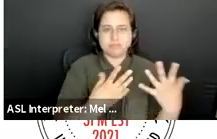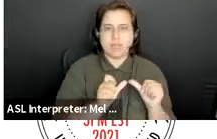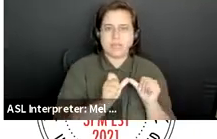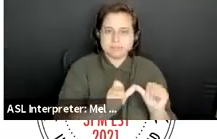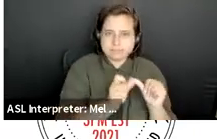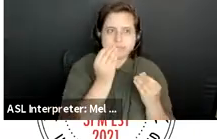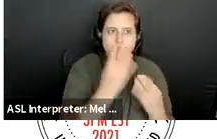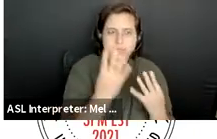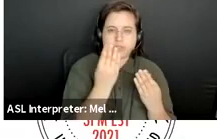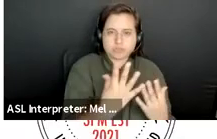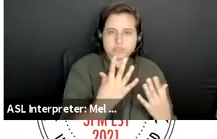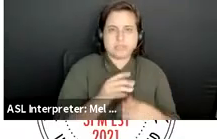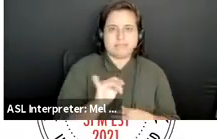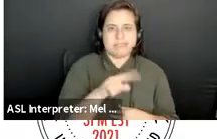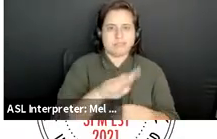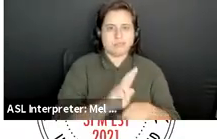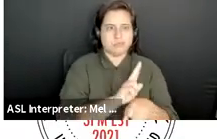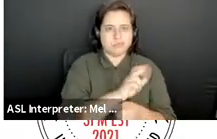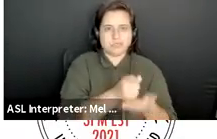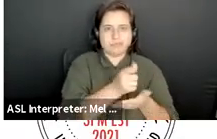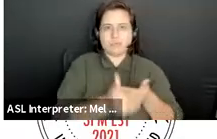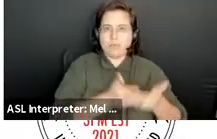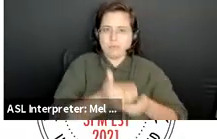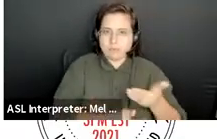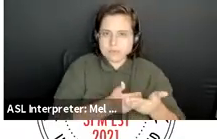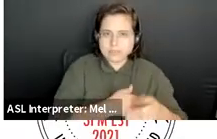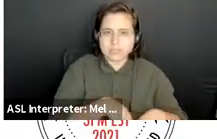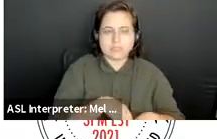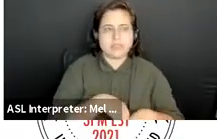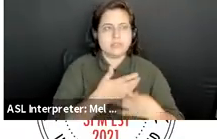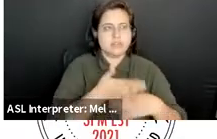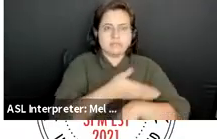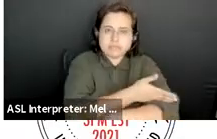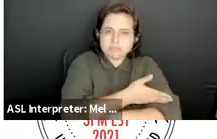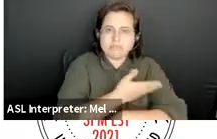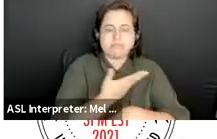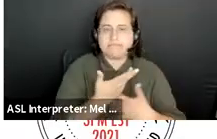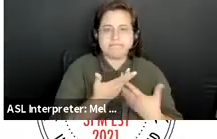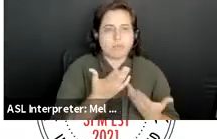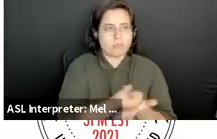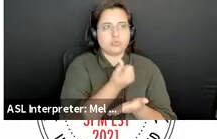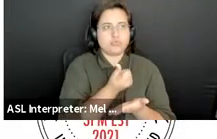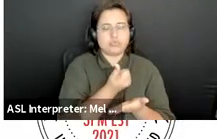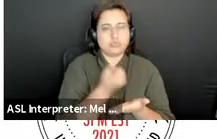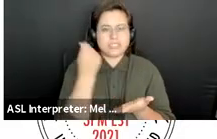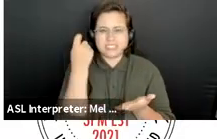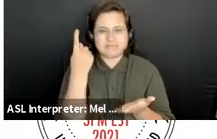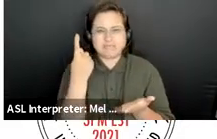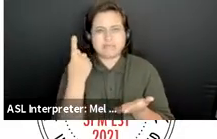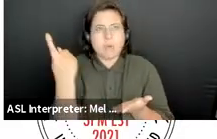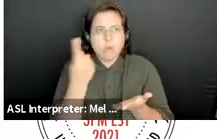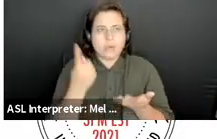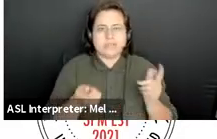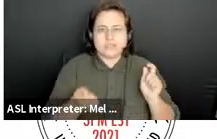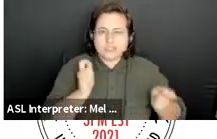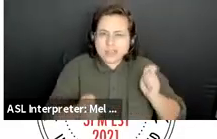information to those that are using this visa process to help enhance opportunities to navigate what is a very complex and always changing